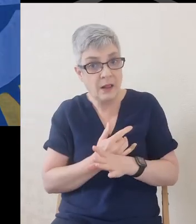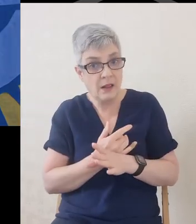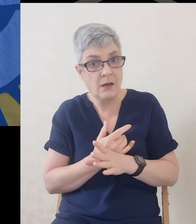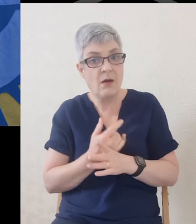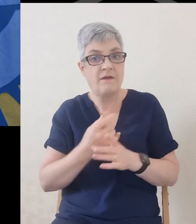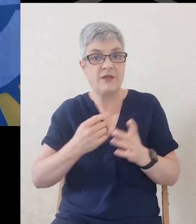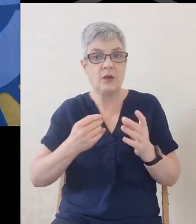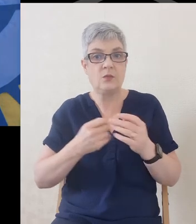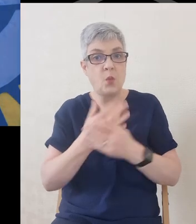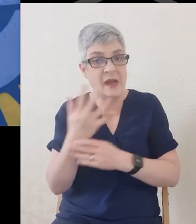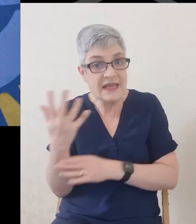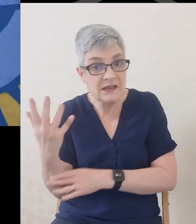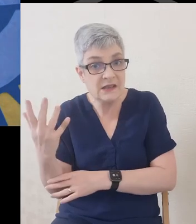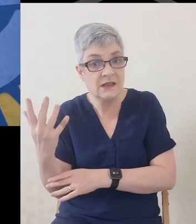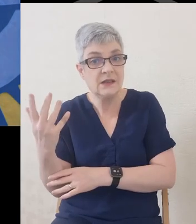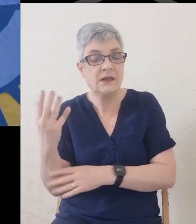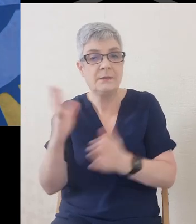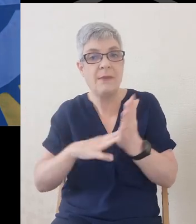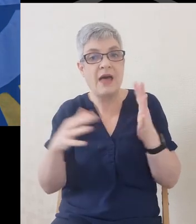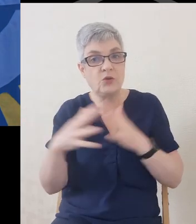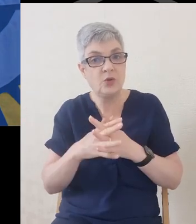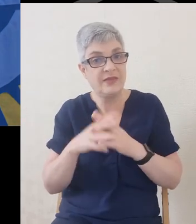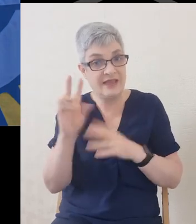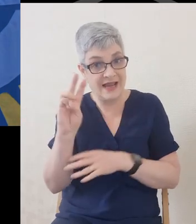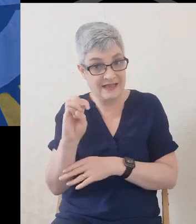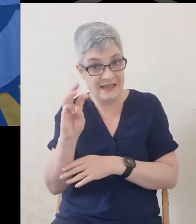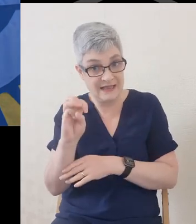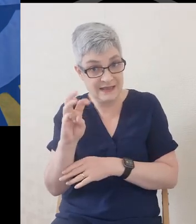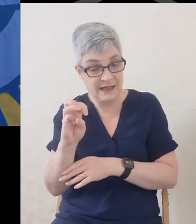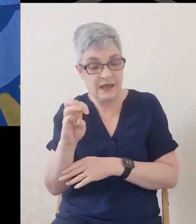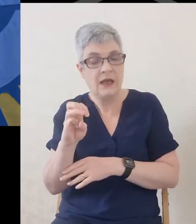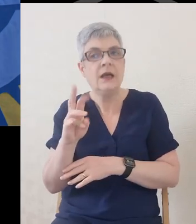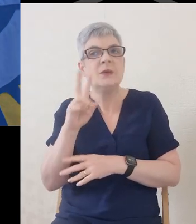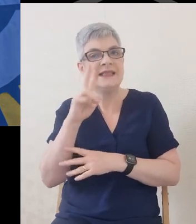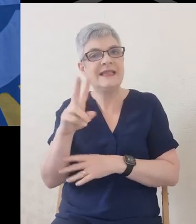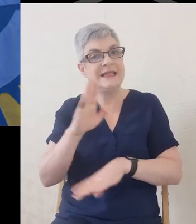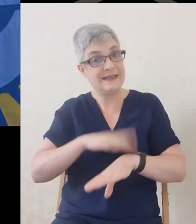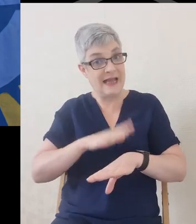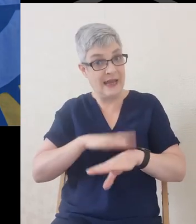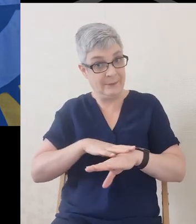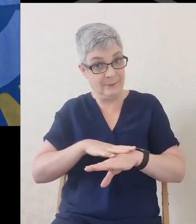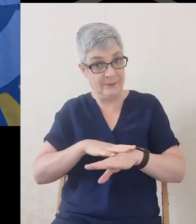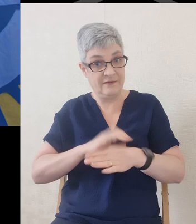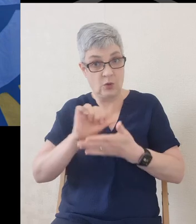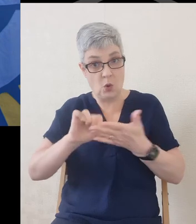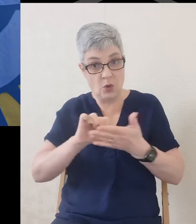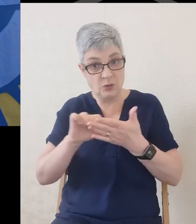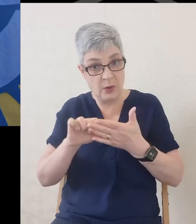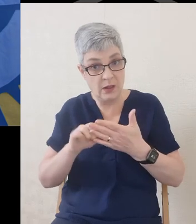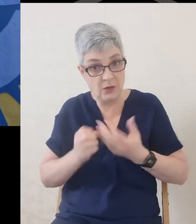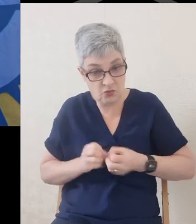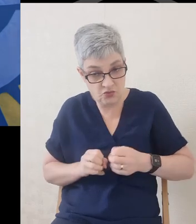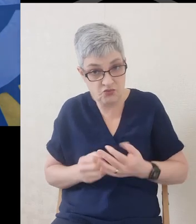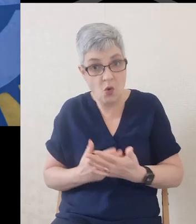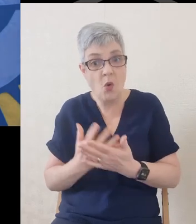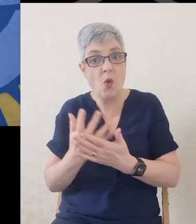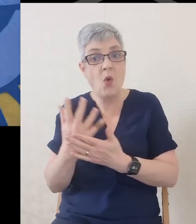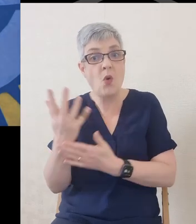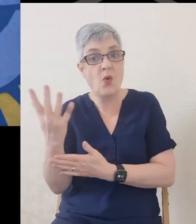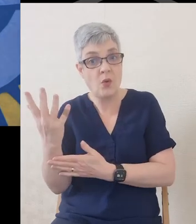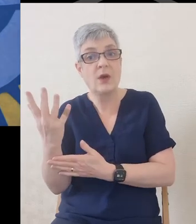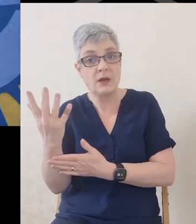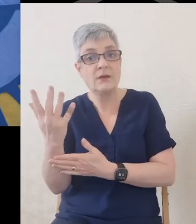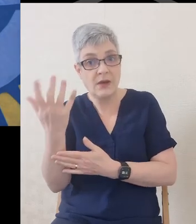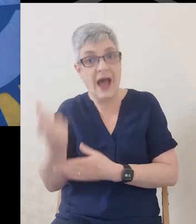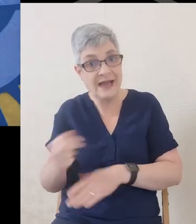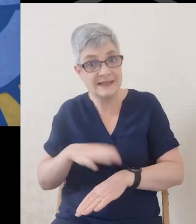wheat and the weeds in Matthew chapter 13, we see that time for the gospel to grow was being given.